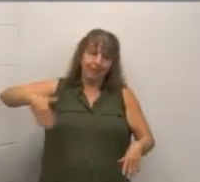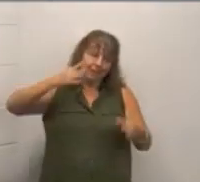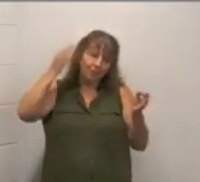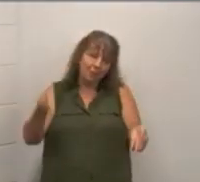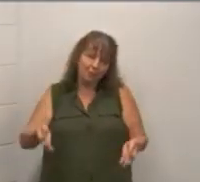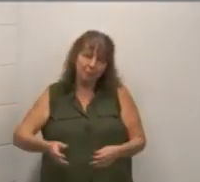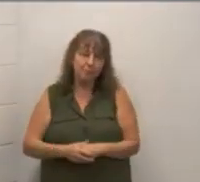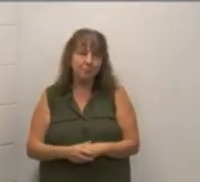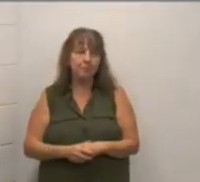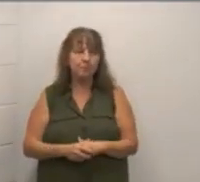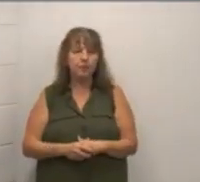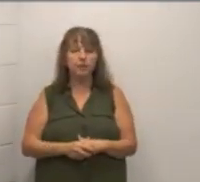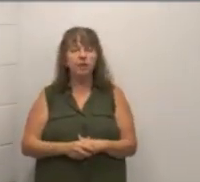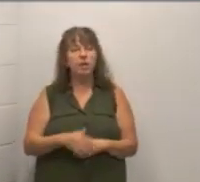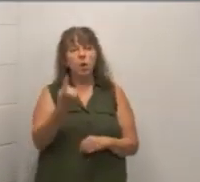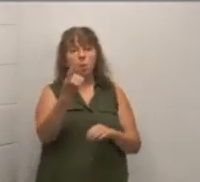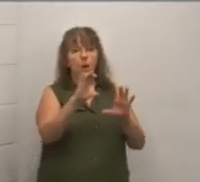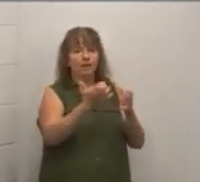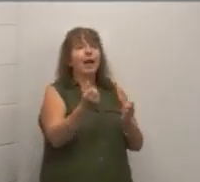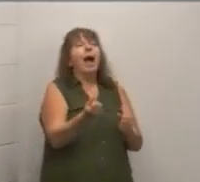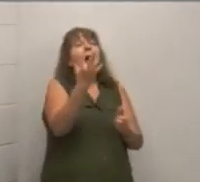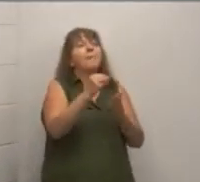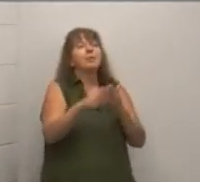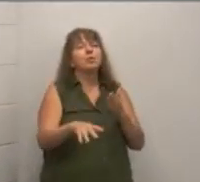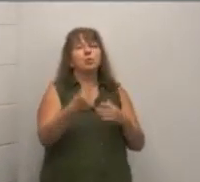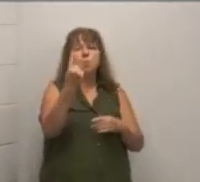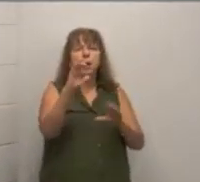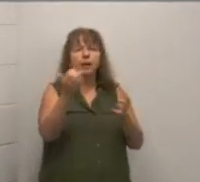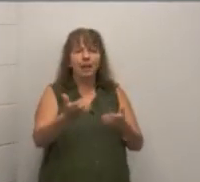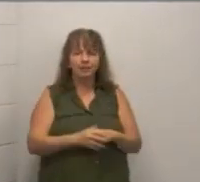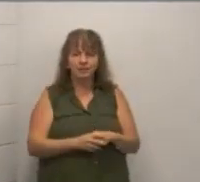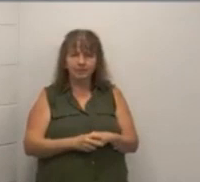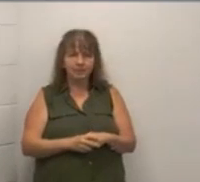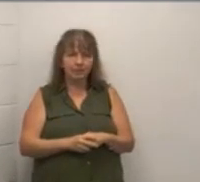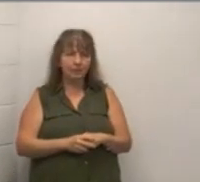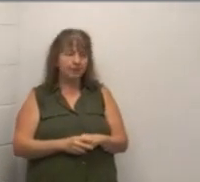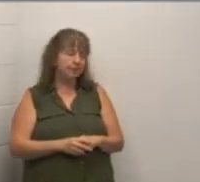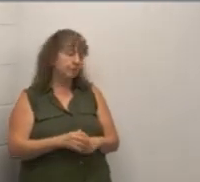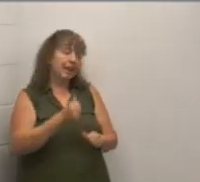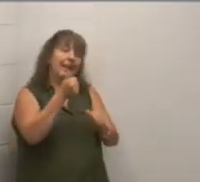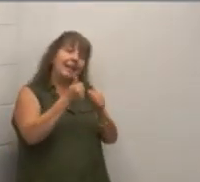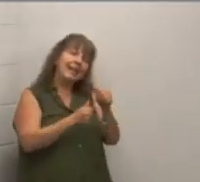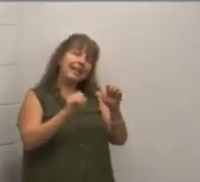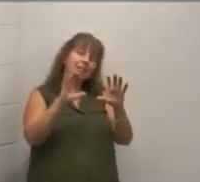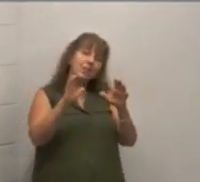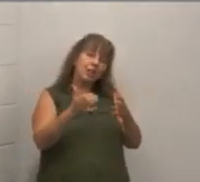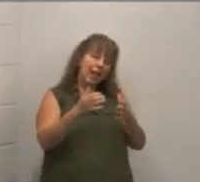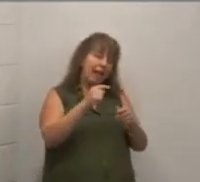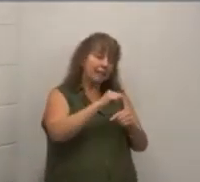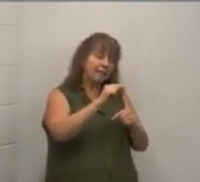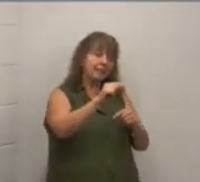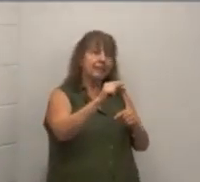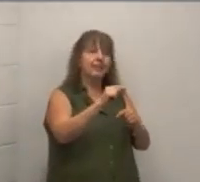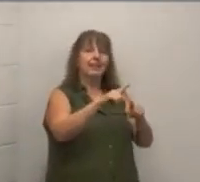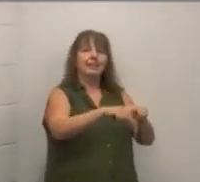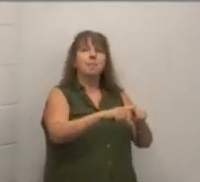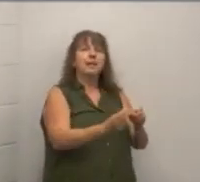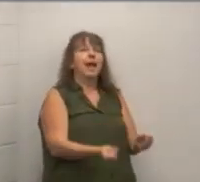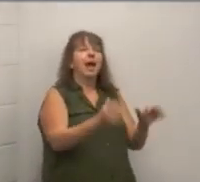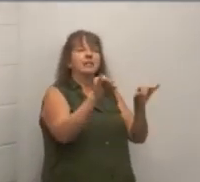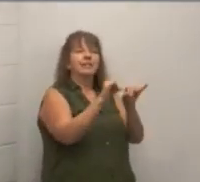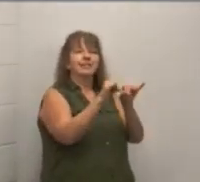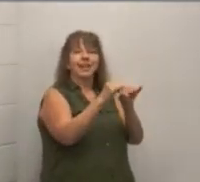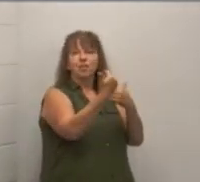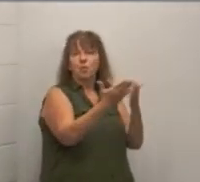How many students will be in one class? Each class is based on the square footage of a